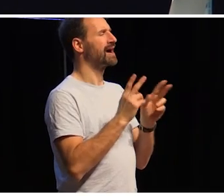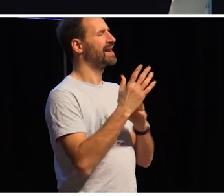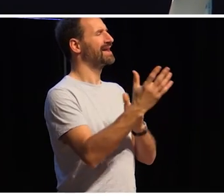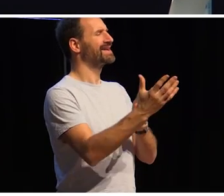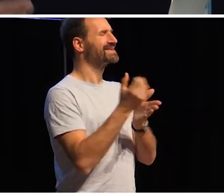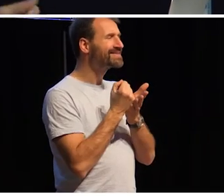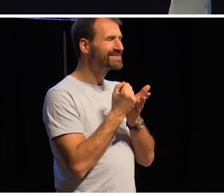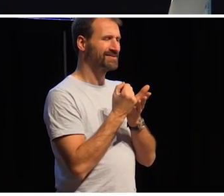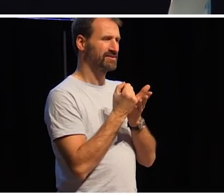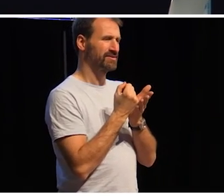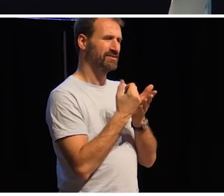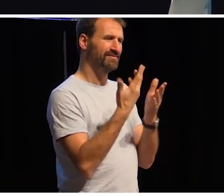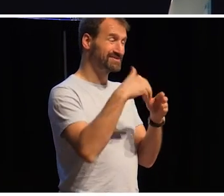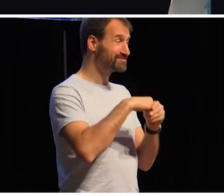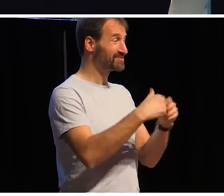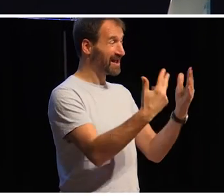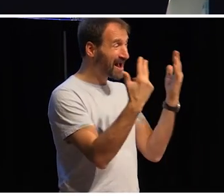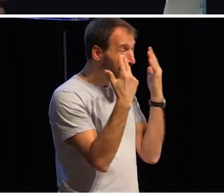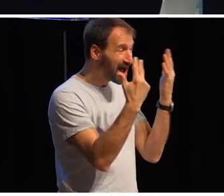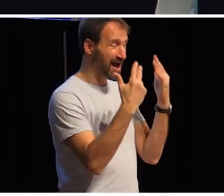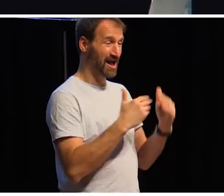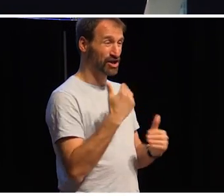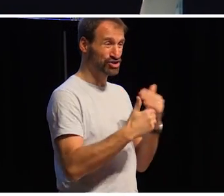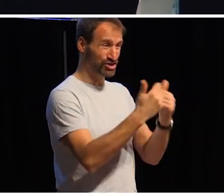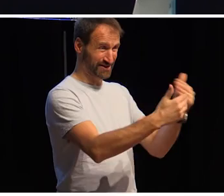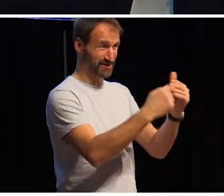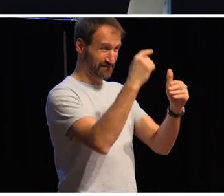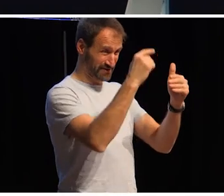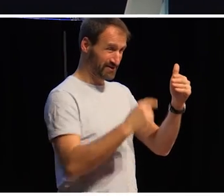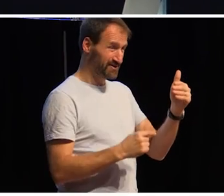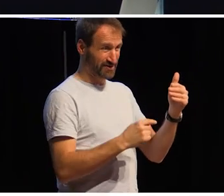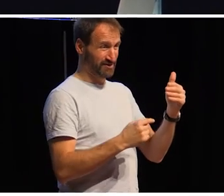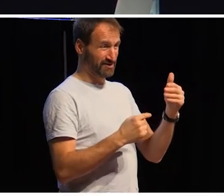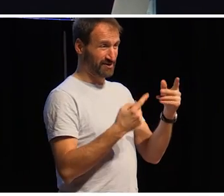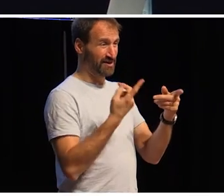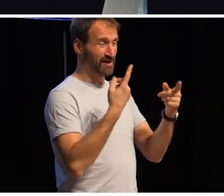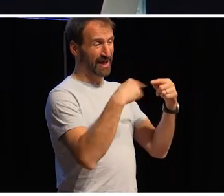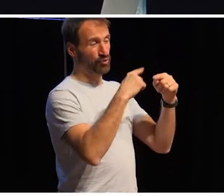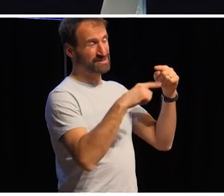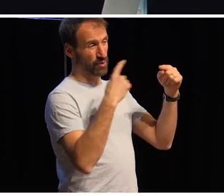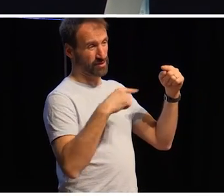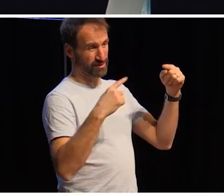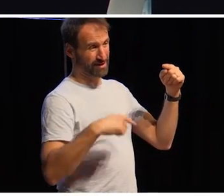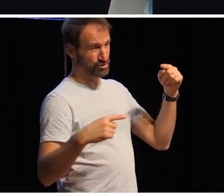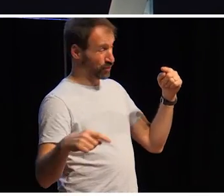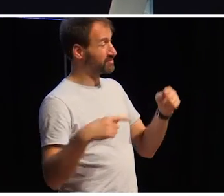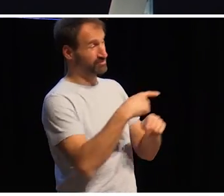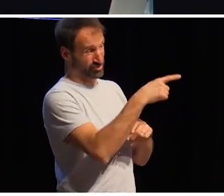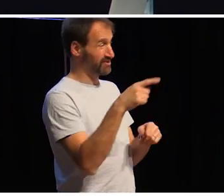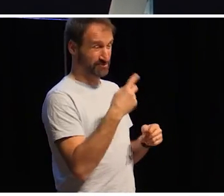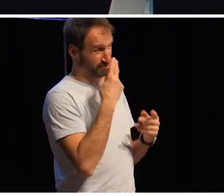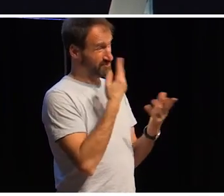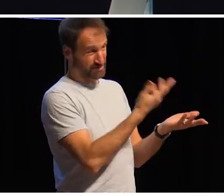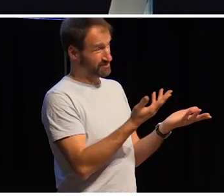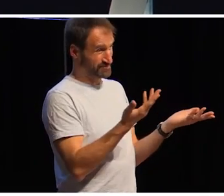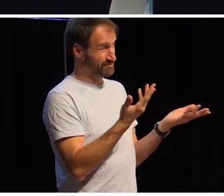like a recursion in there for the prototype chain. So it looks very simple, but if you write a compiler that's spec compliant, that